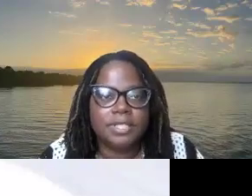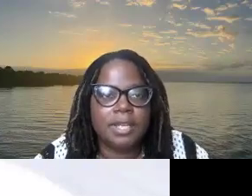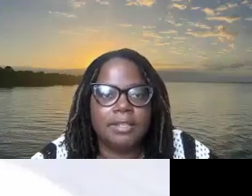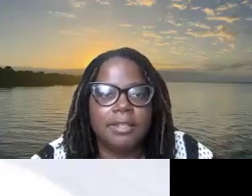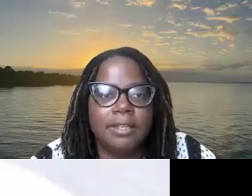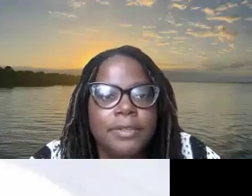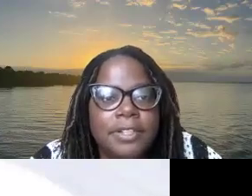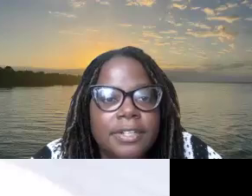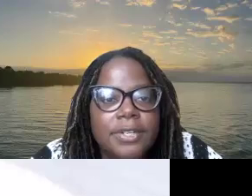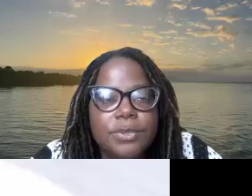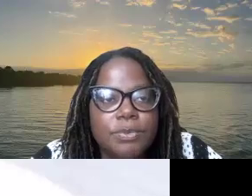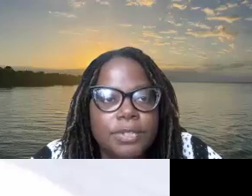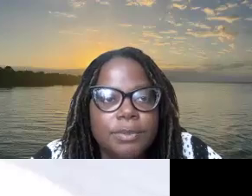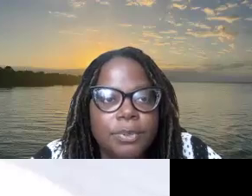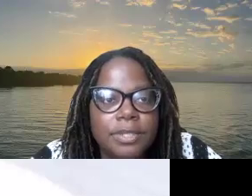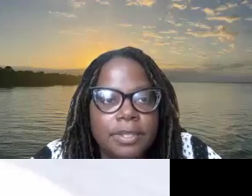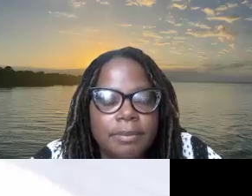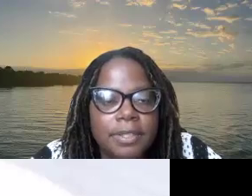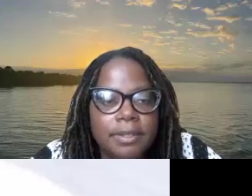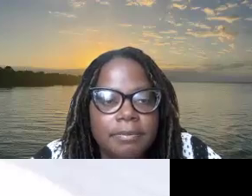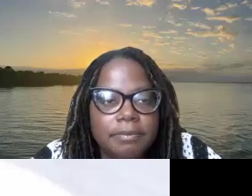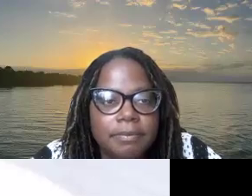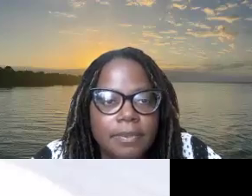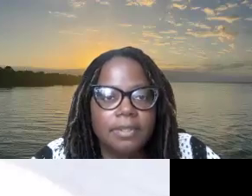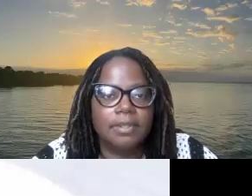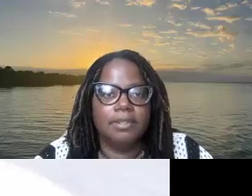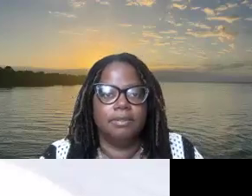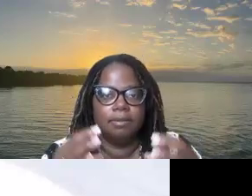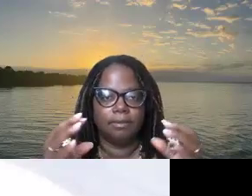our management style at work. So it's really important that we